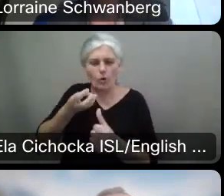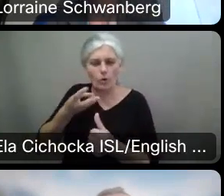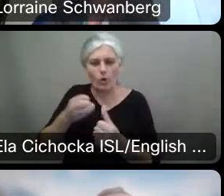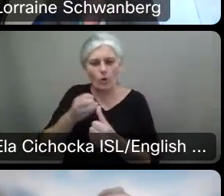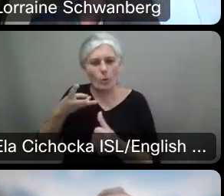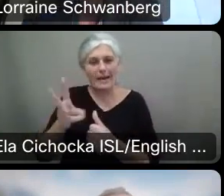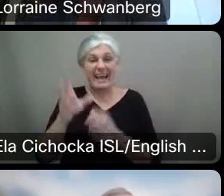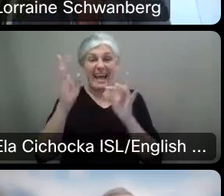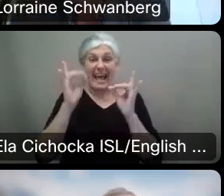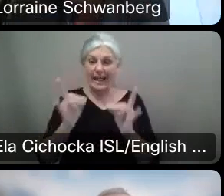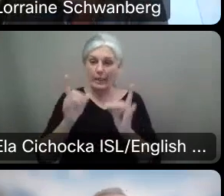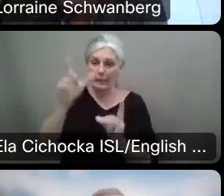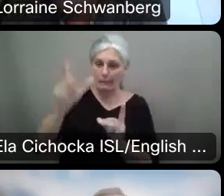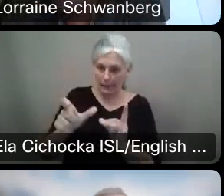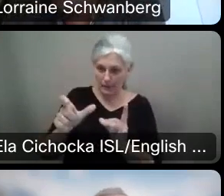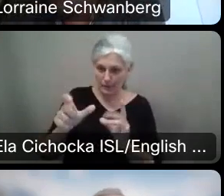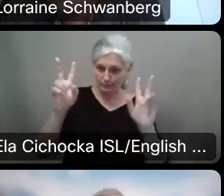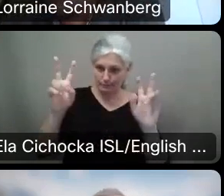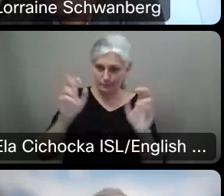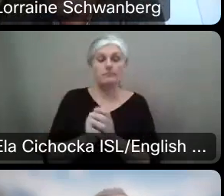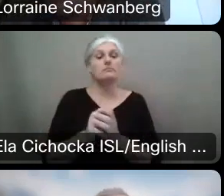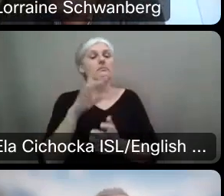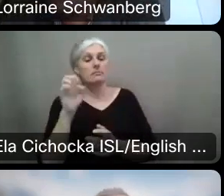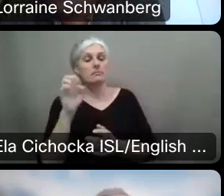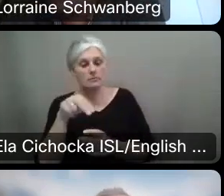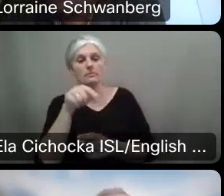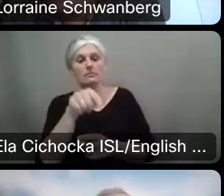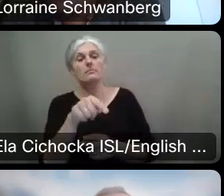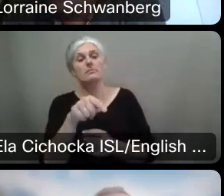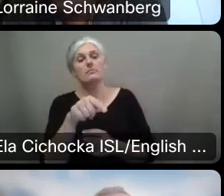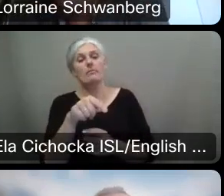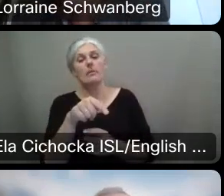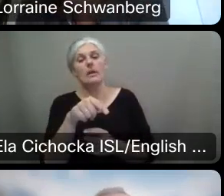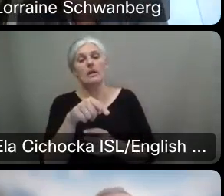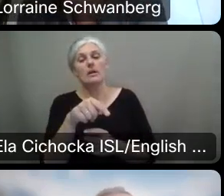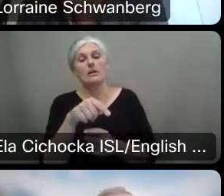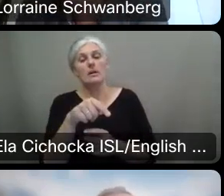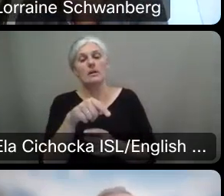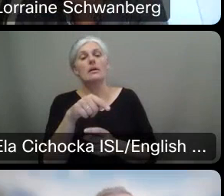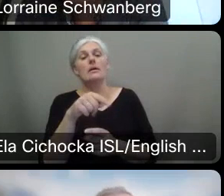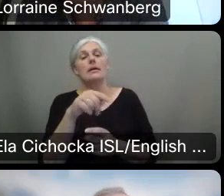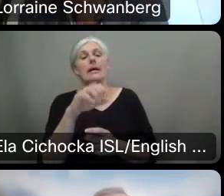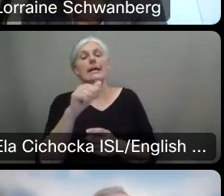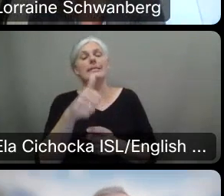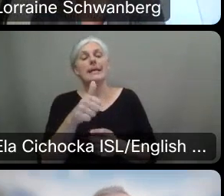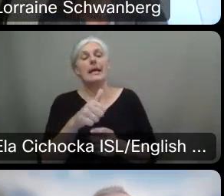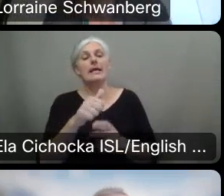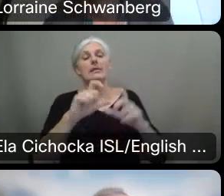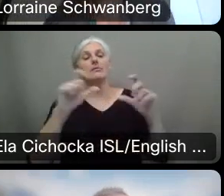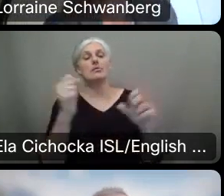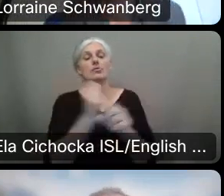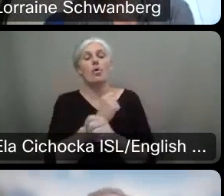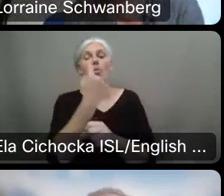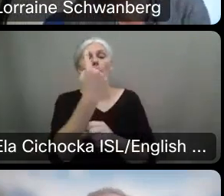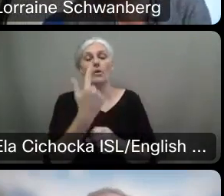patient? So we look upon it, and we look upon ASA scores 1 and 2 as being